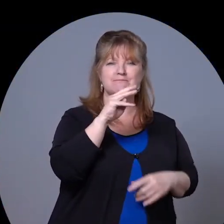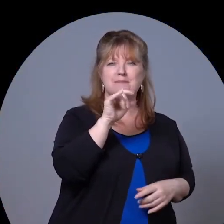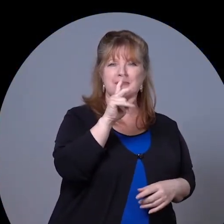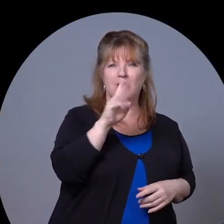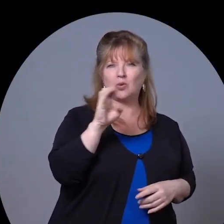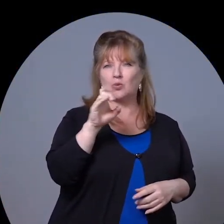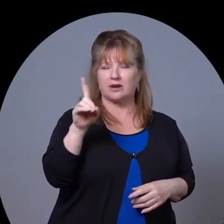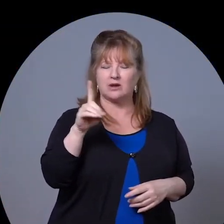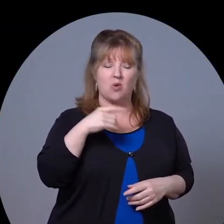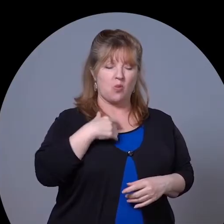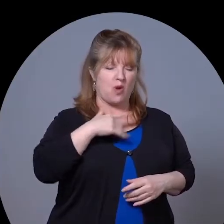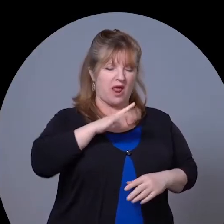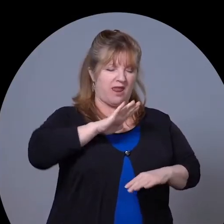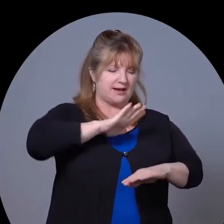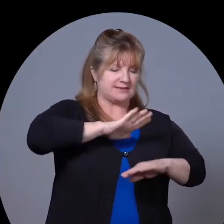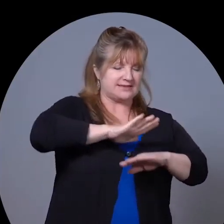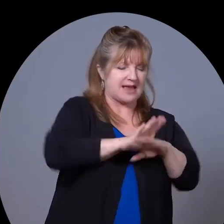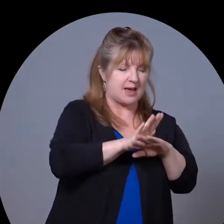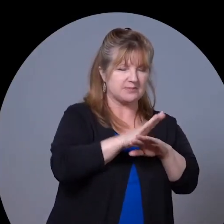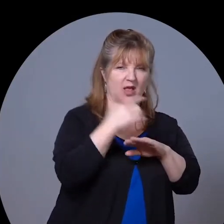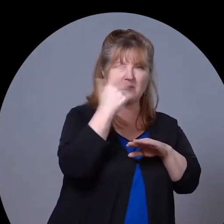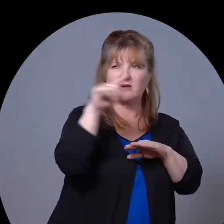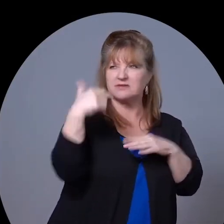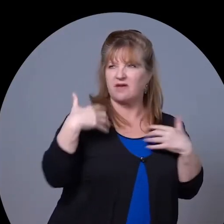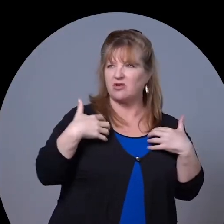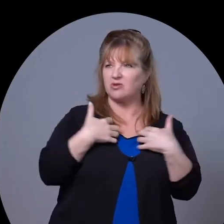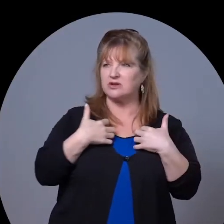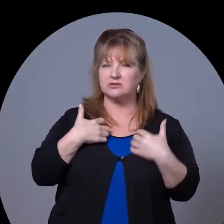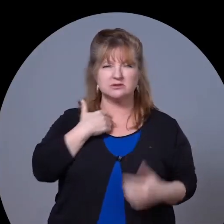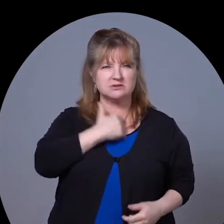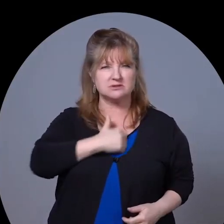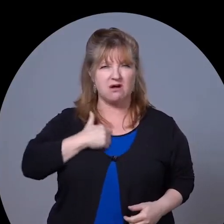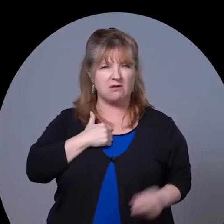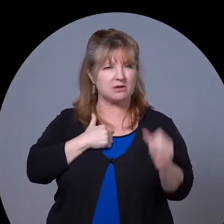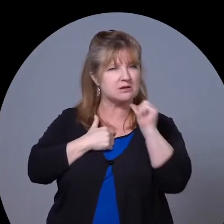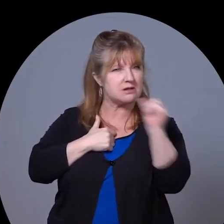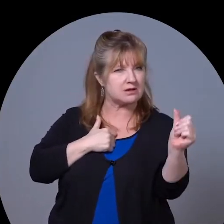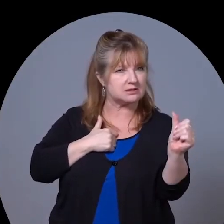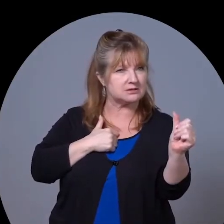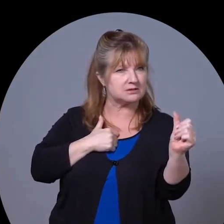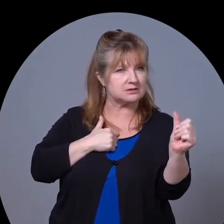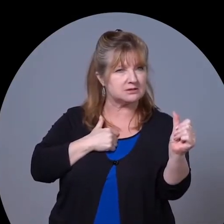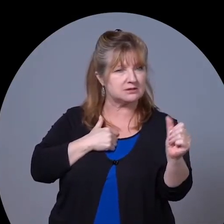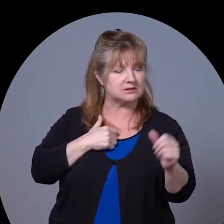When I stepped on the mouths of other creatures, I did not apologize.